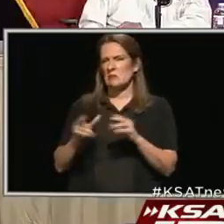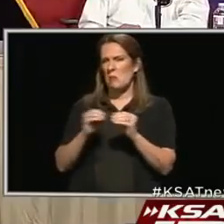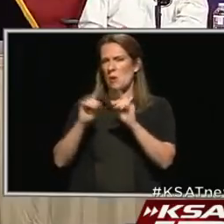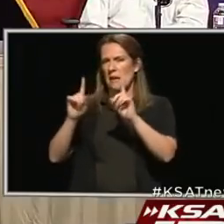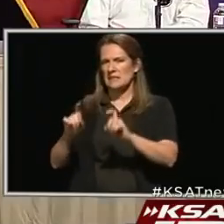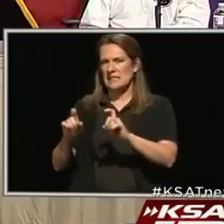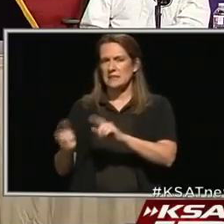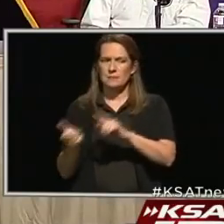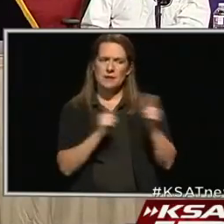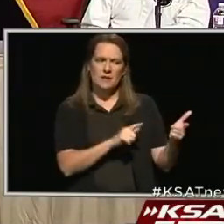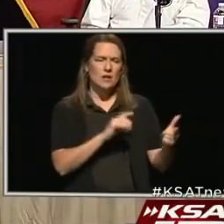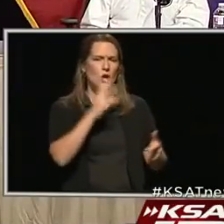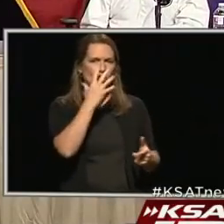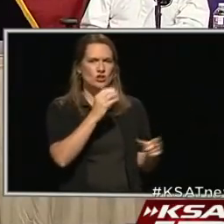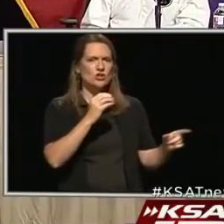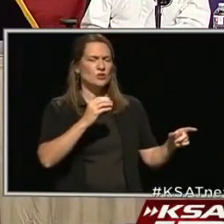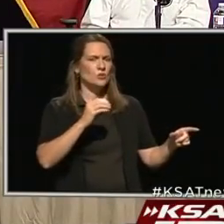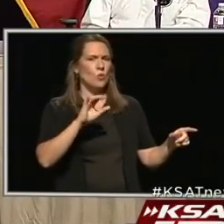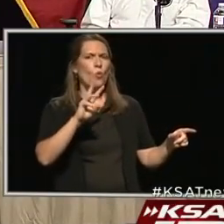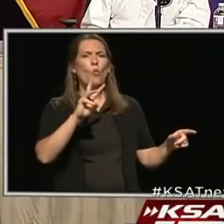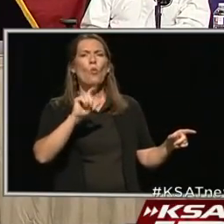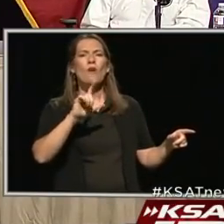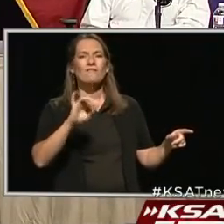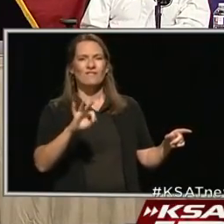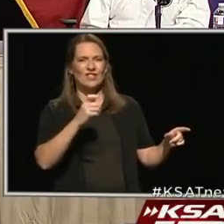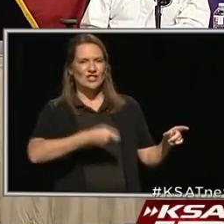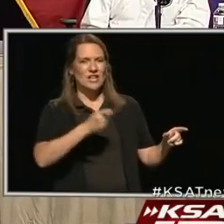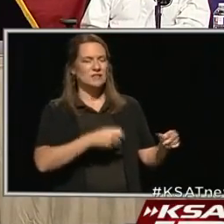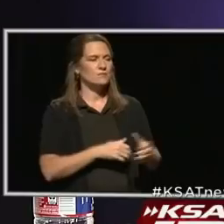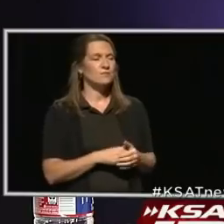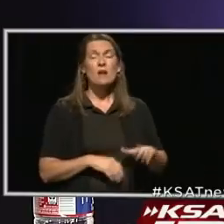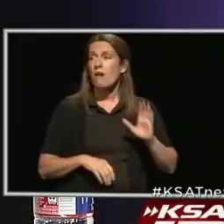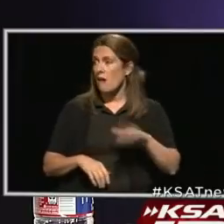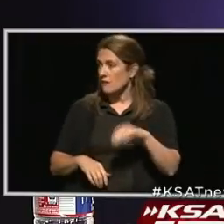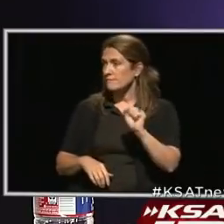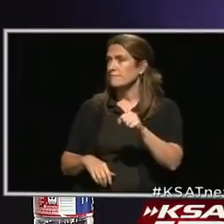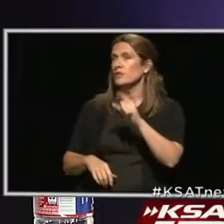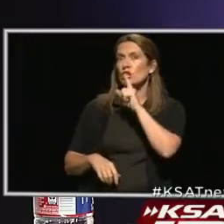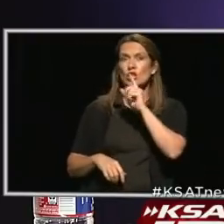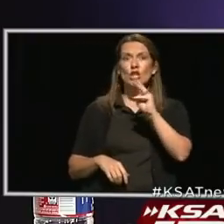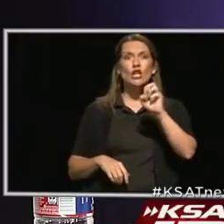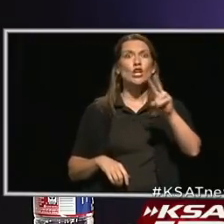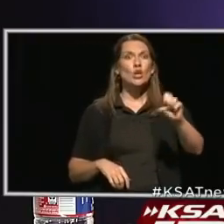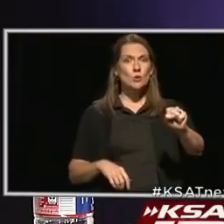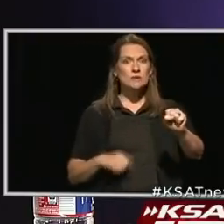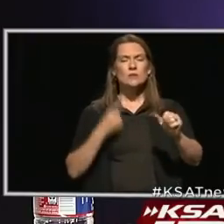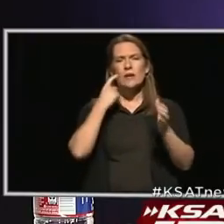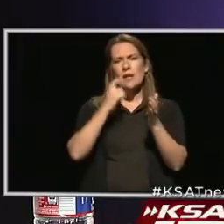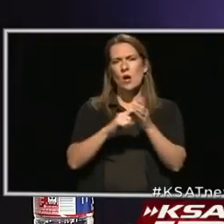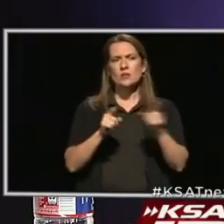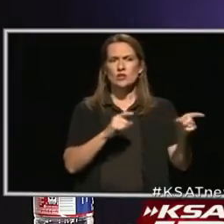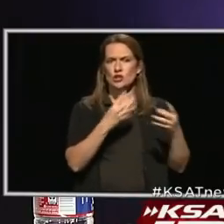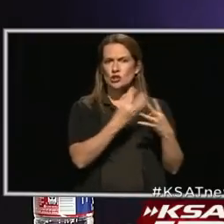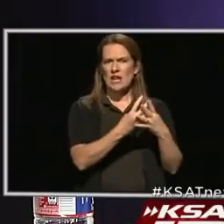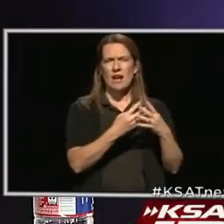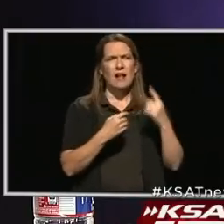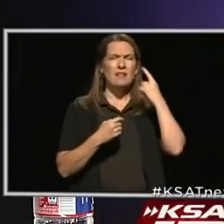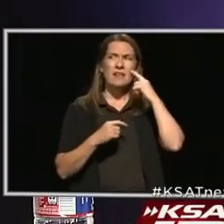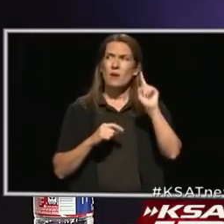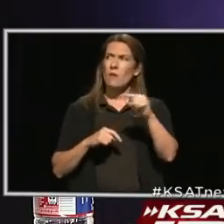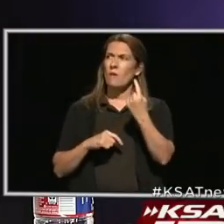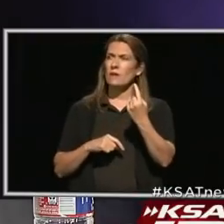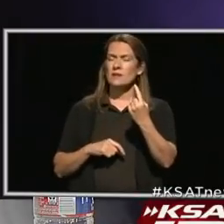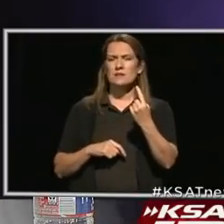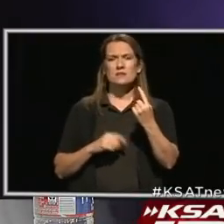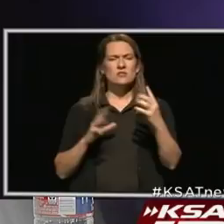Yeah, thank you, Mayor. Good news on the recovery. We're seeing that somewhat in the jail also. We only had, two or three. We